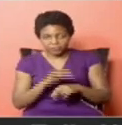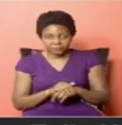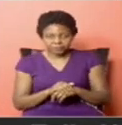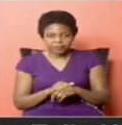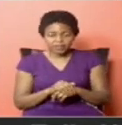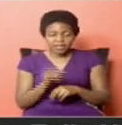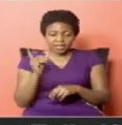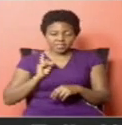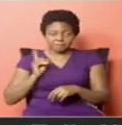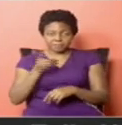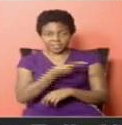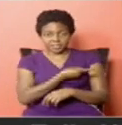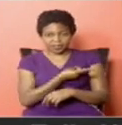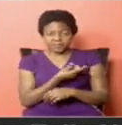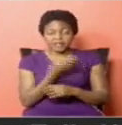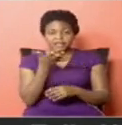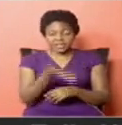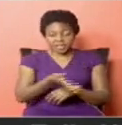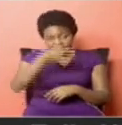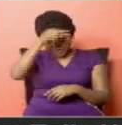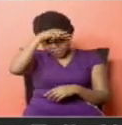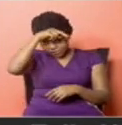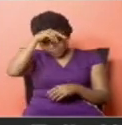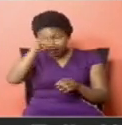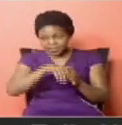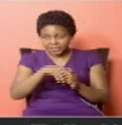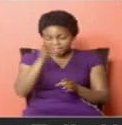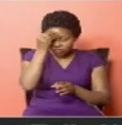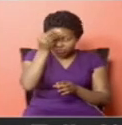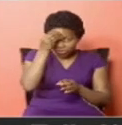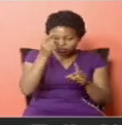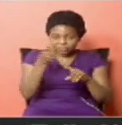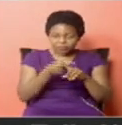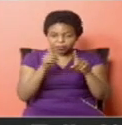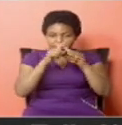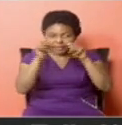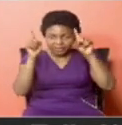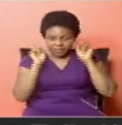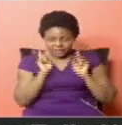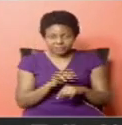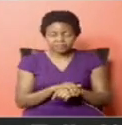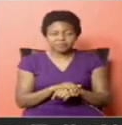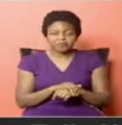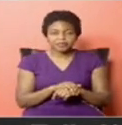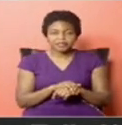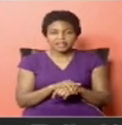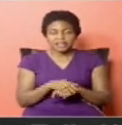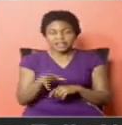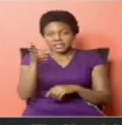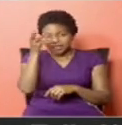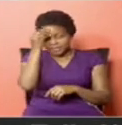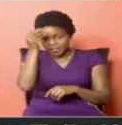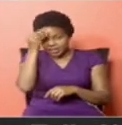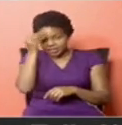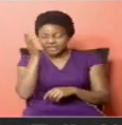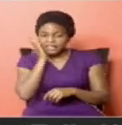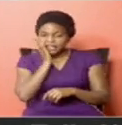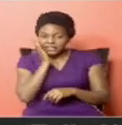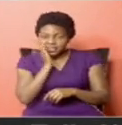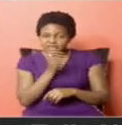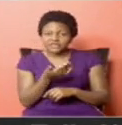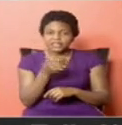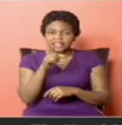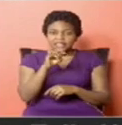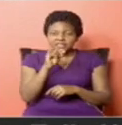She has a bachelor's degree in education from Makerere University She also studied English